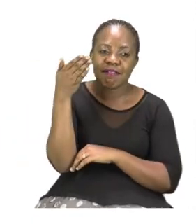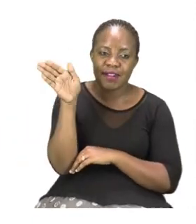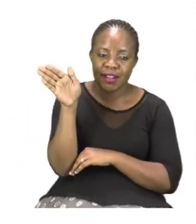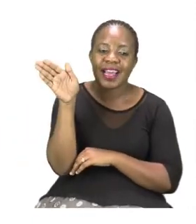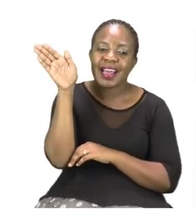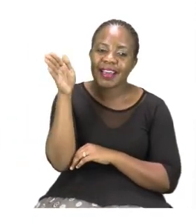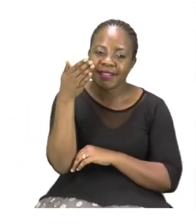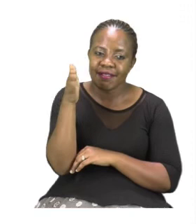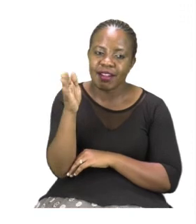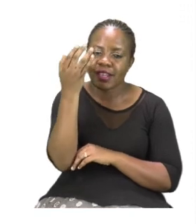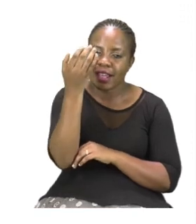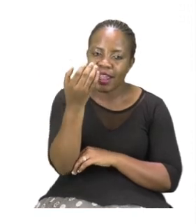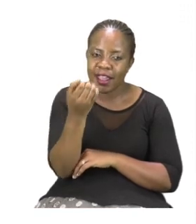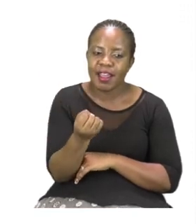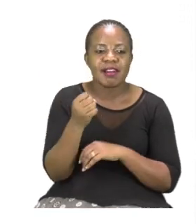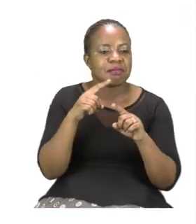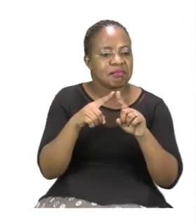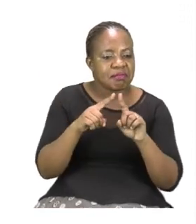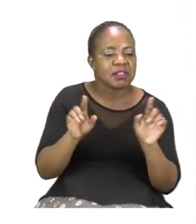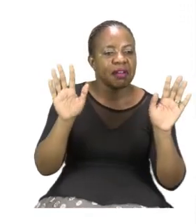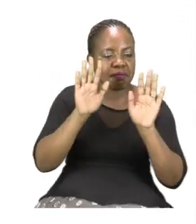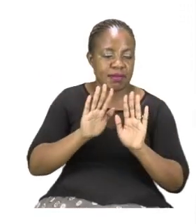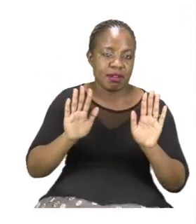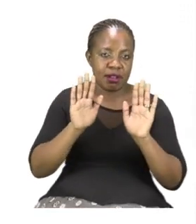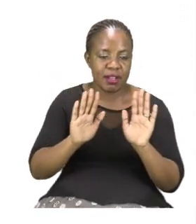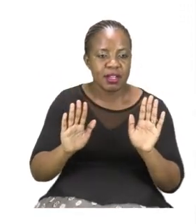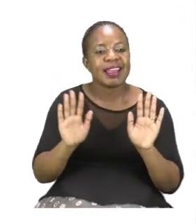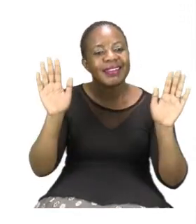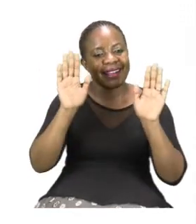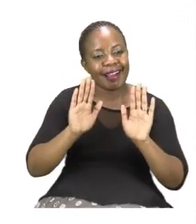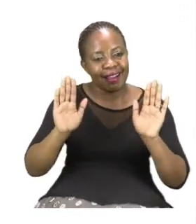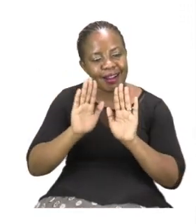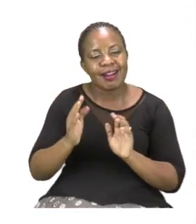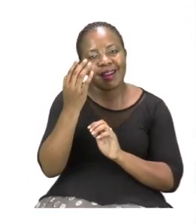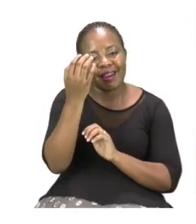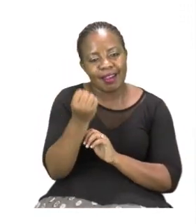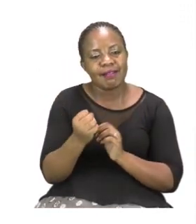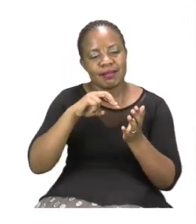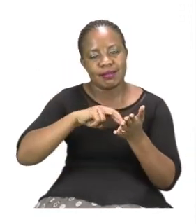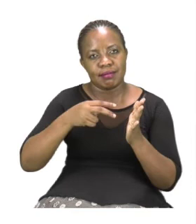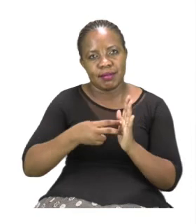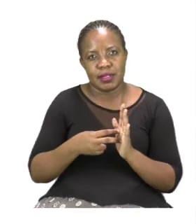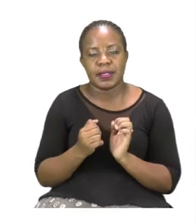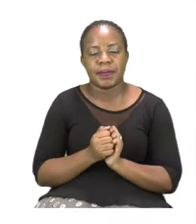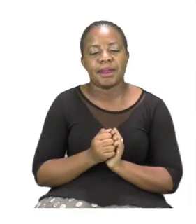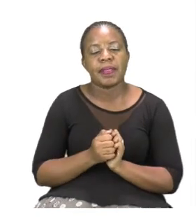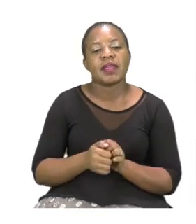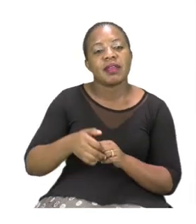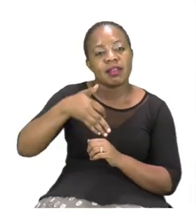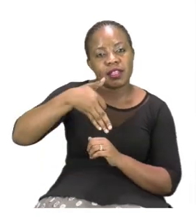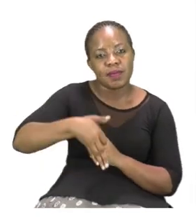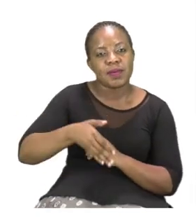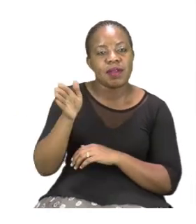meaning. For the Namibian flag, we have 5 colors.